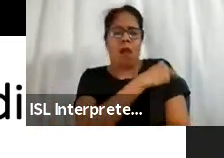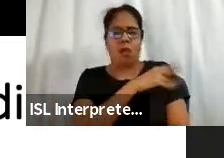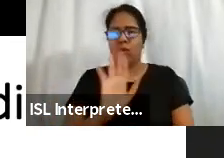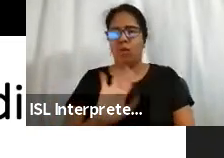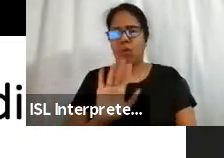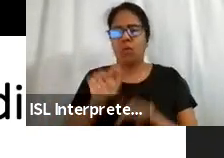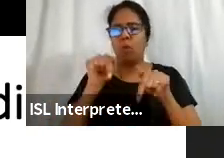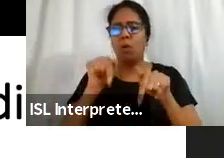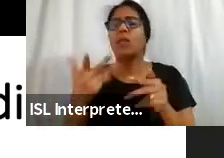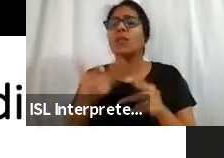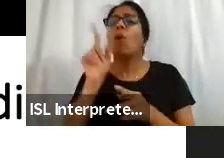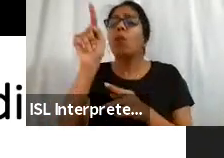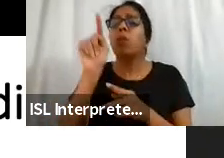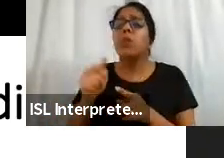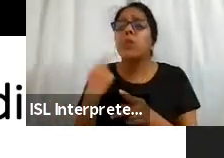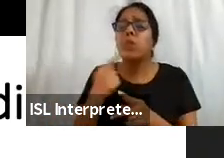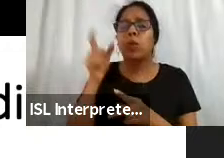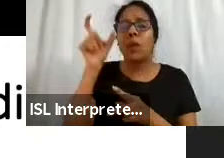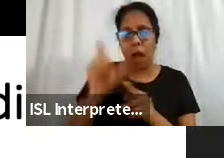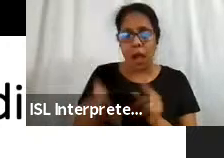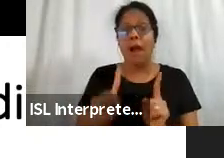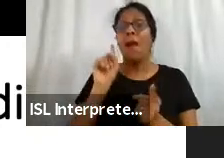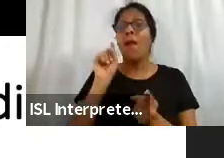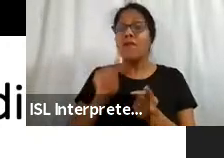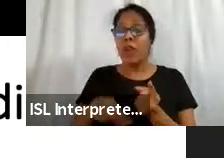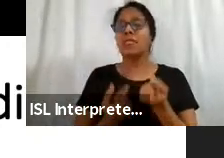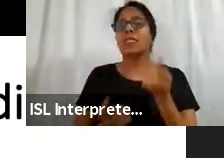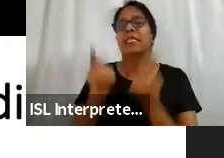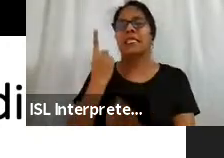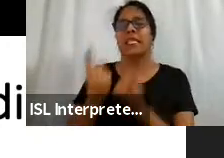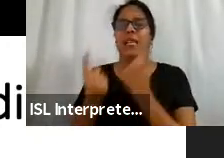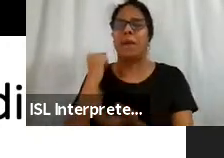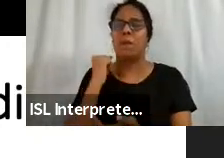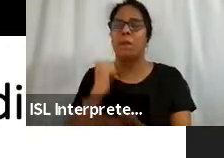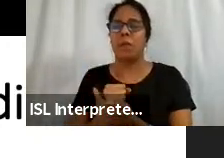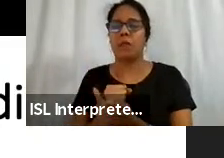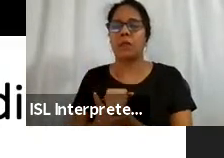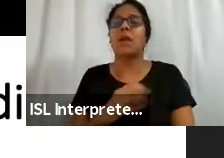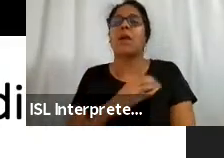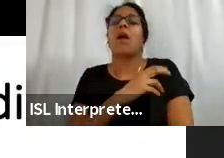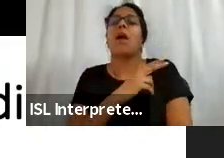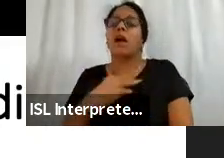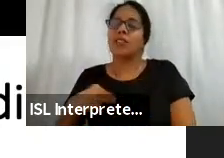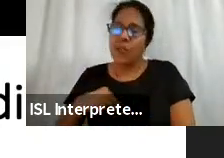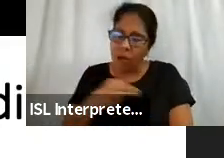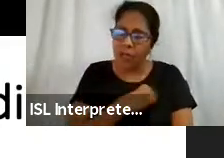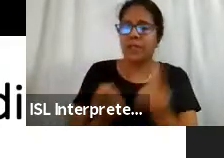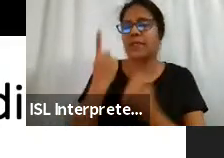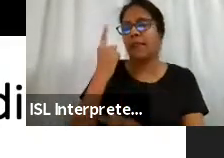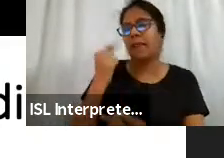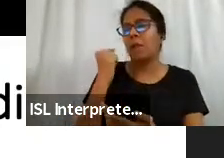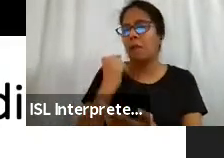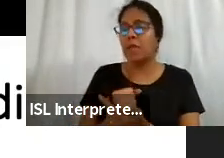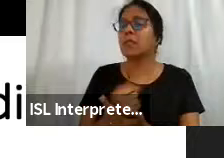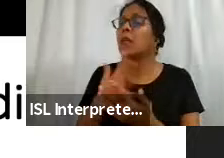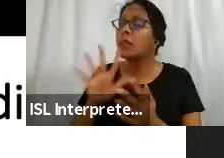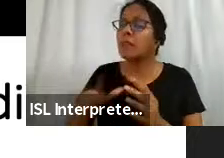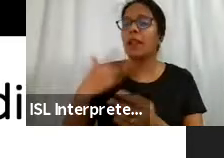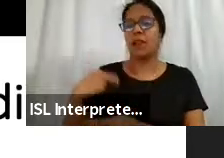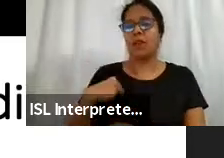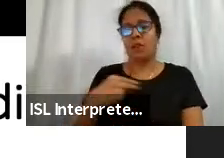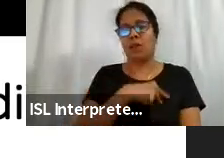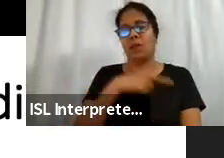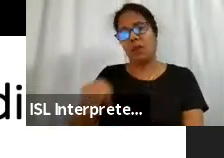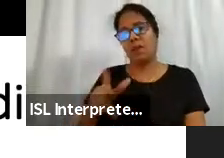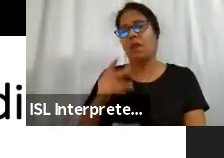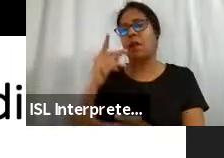should be getting medically evaluated before we decide to go for home isolation. And those would be elderly